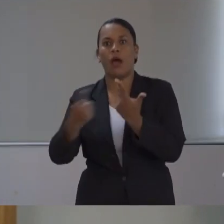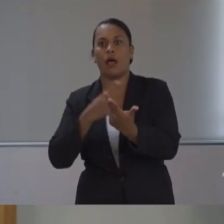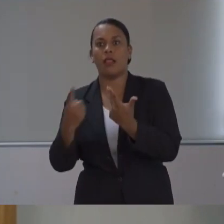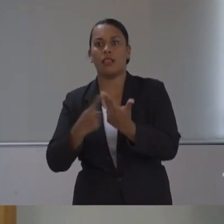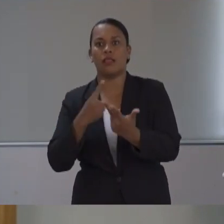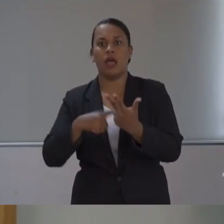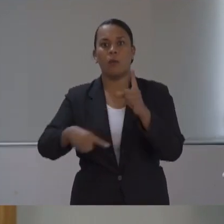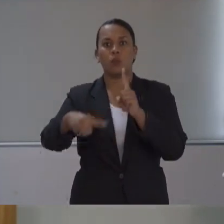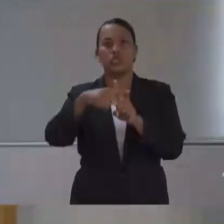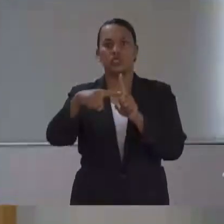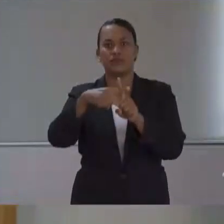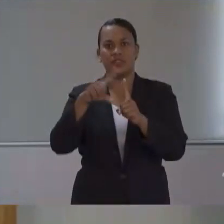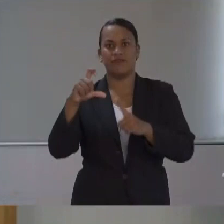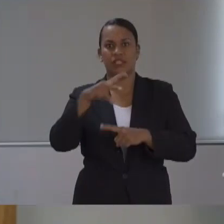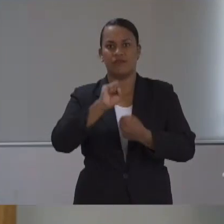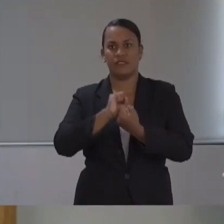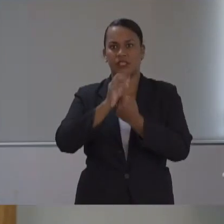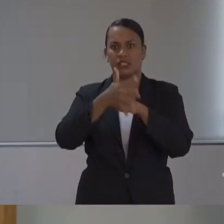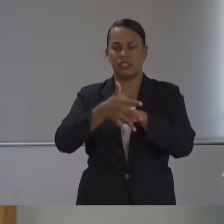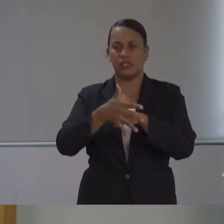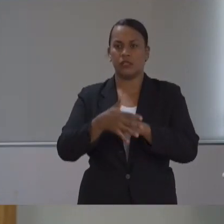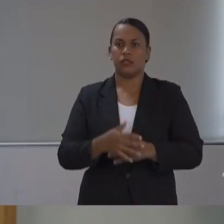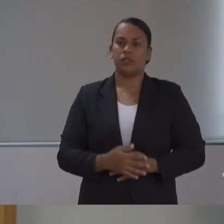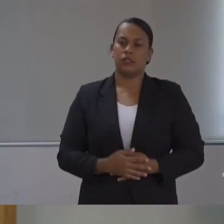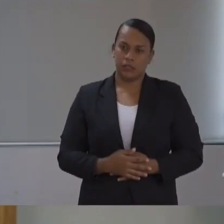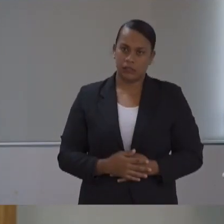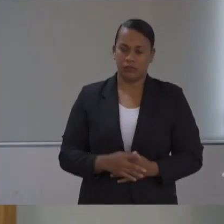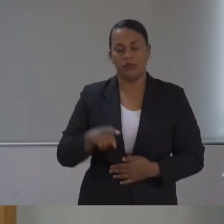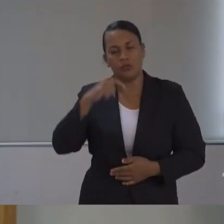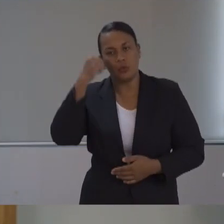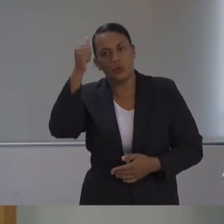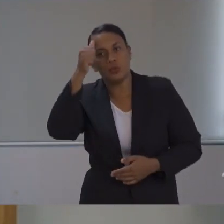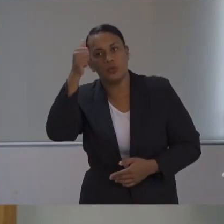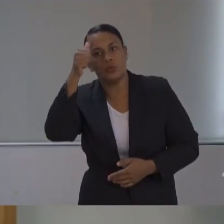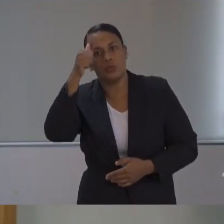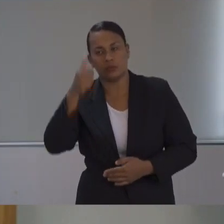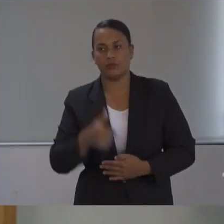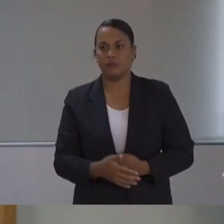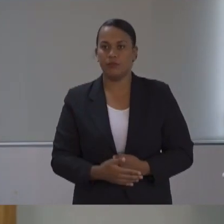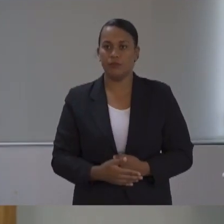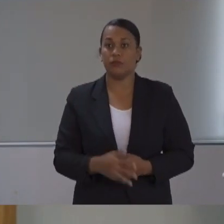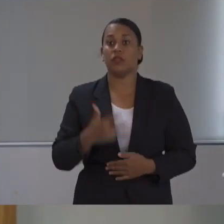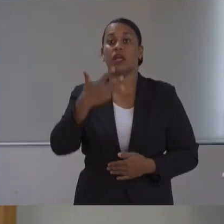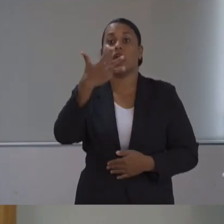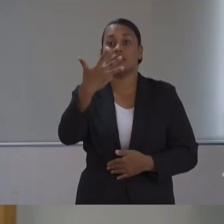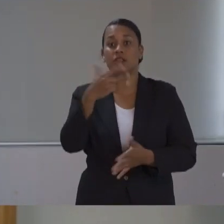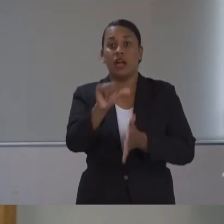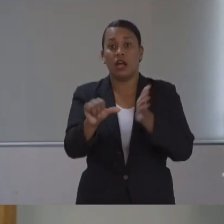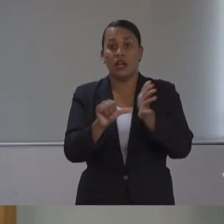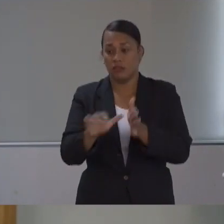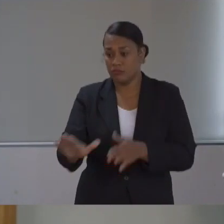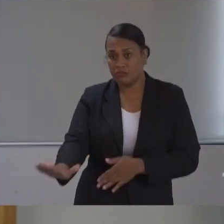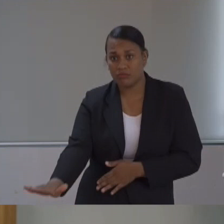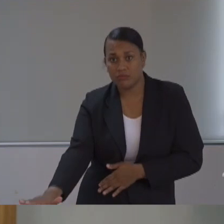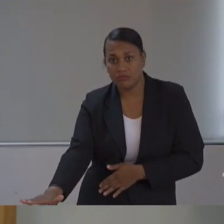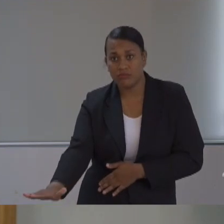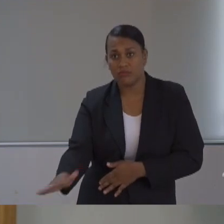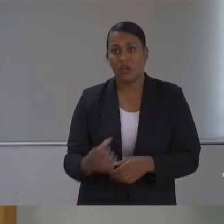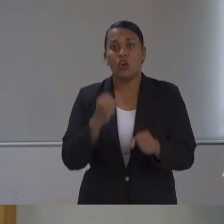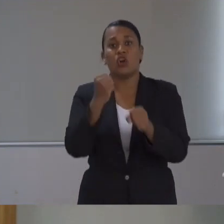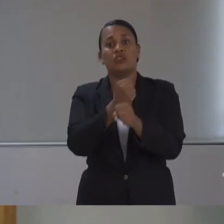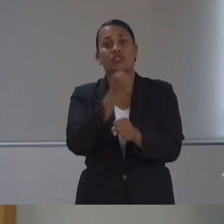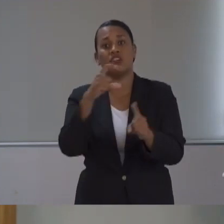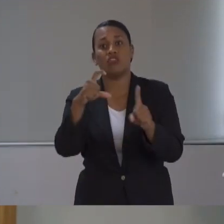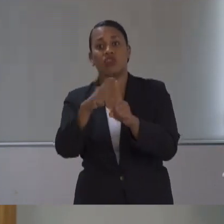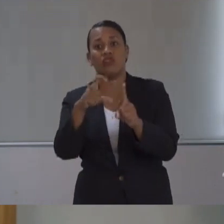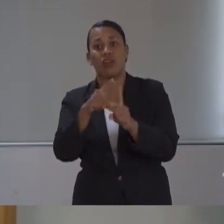case that we had been anticipating. The 9-year-old granddaughter of the gentleman in